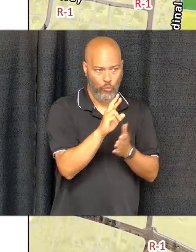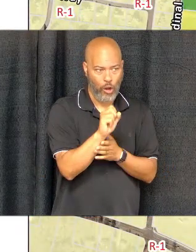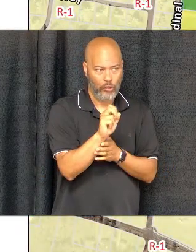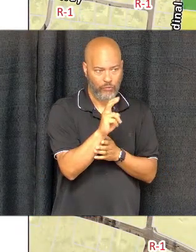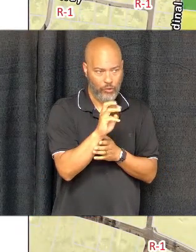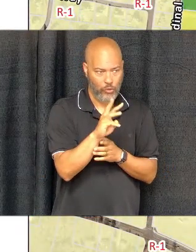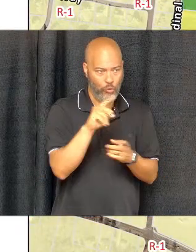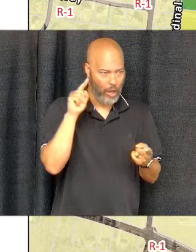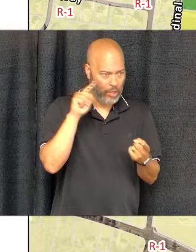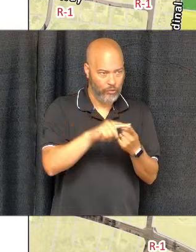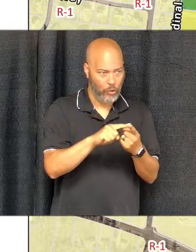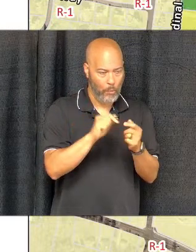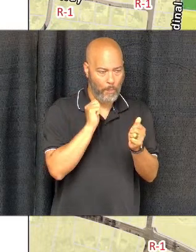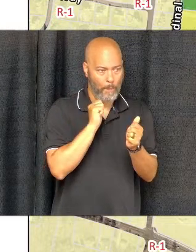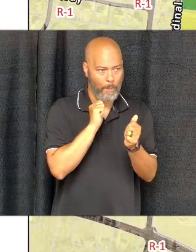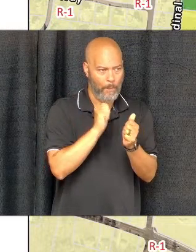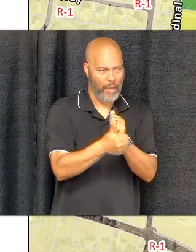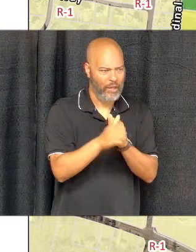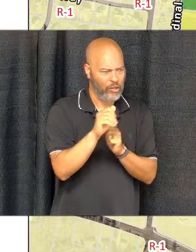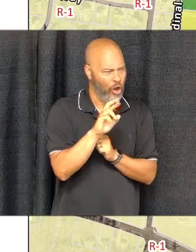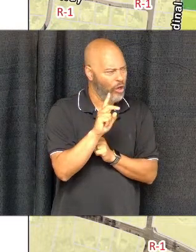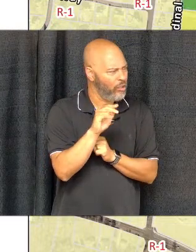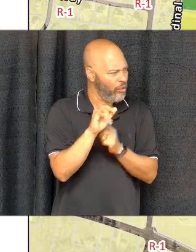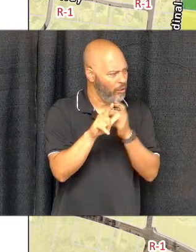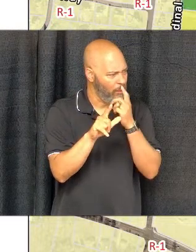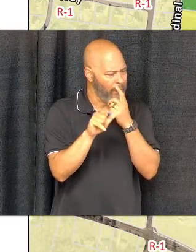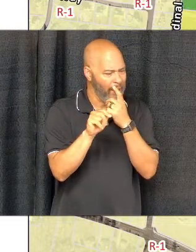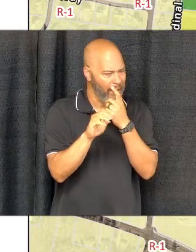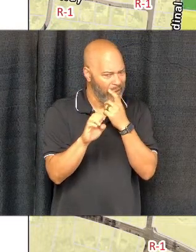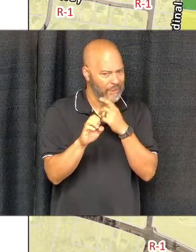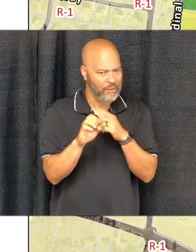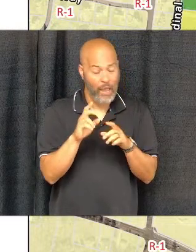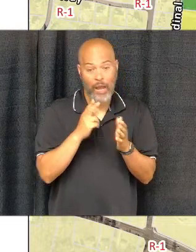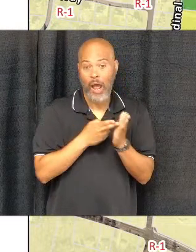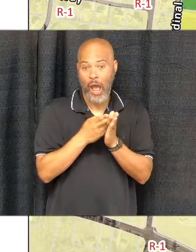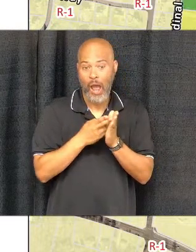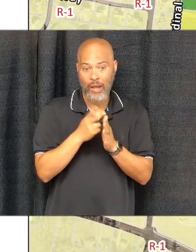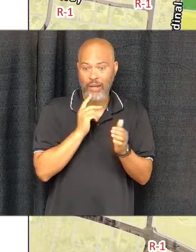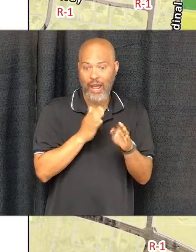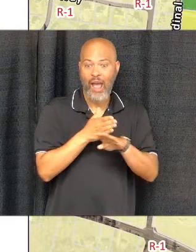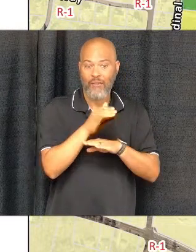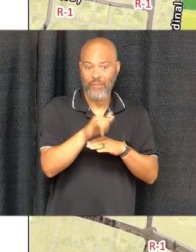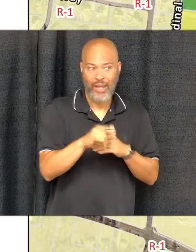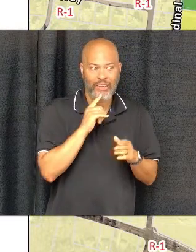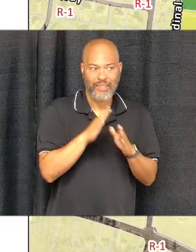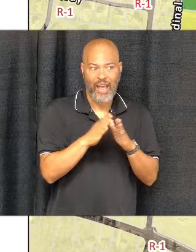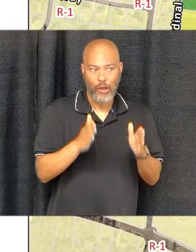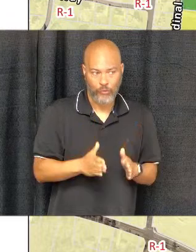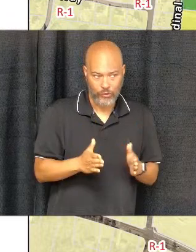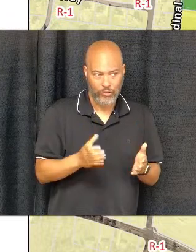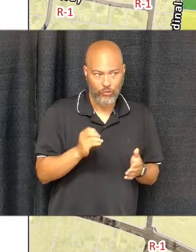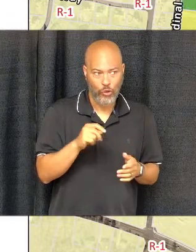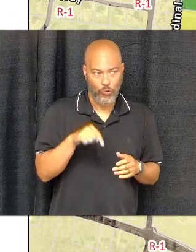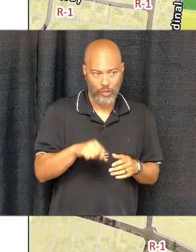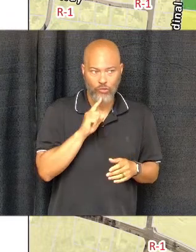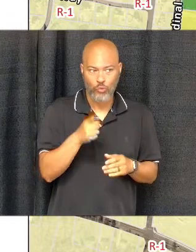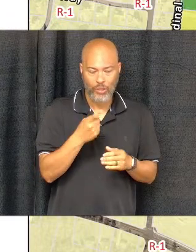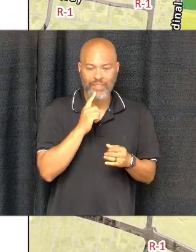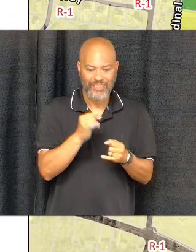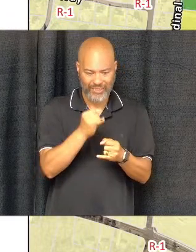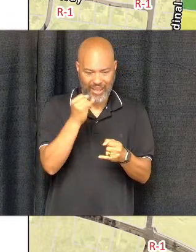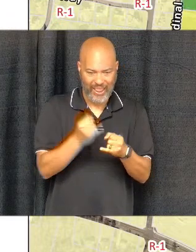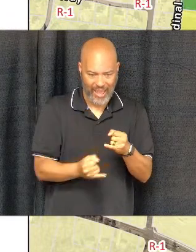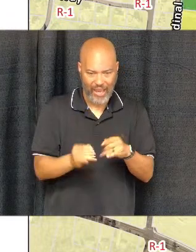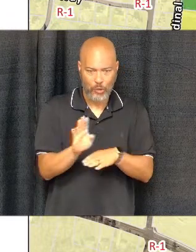Road until you get past, is that Cardinal Lane? Yeah, Cardinal Lane. And honestly, just past that is houses. So this really is the last